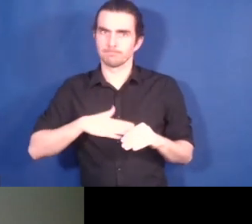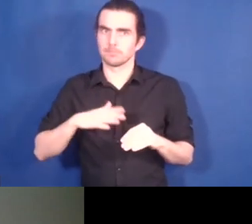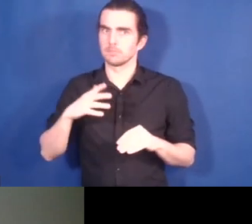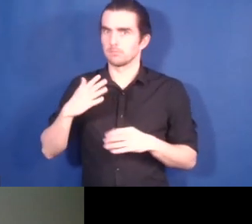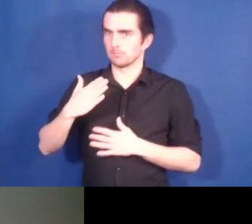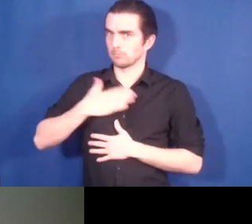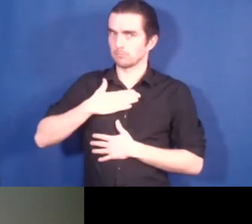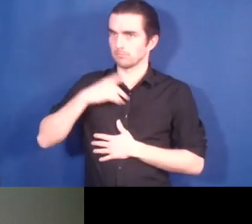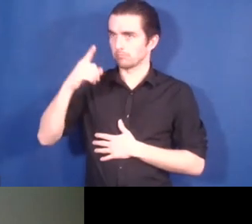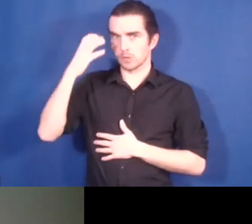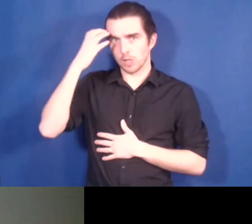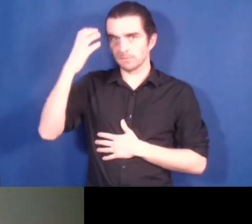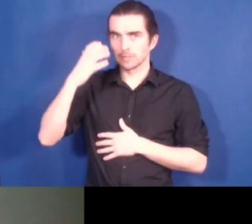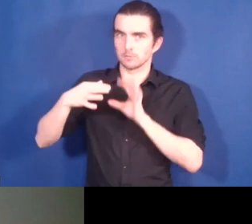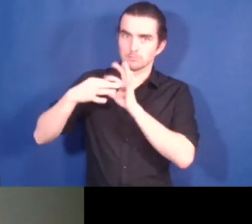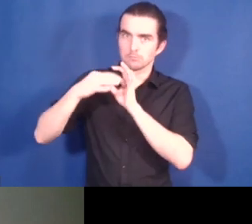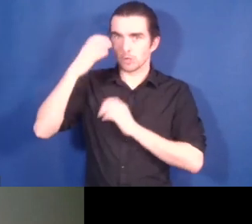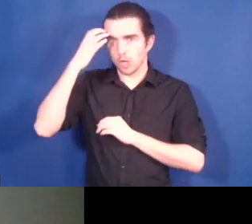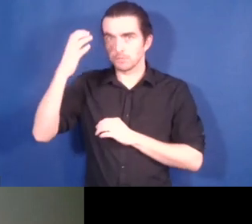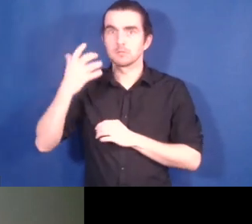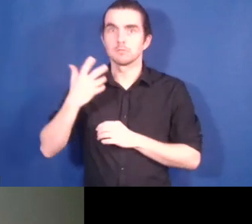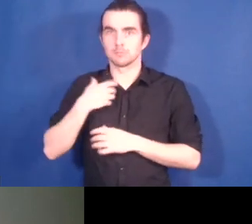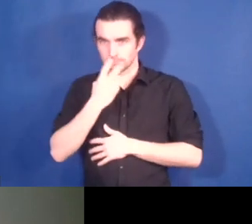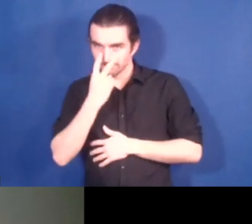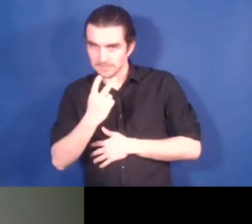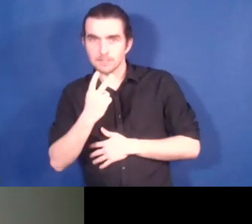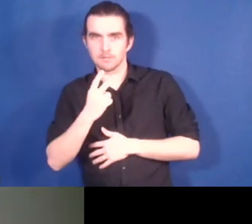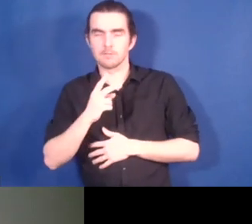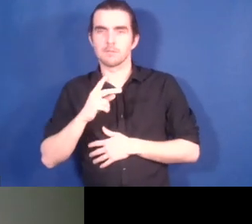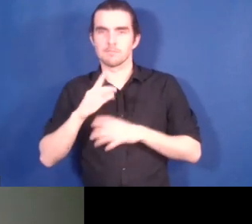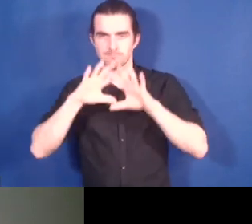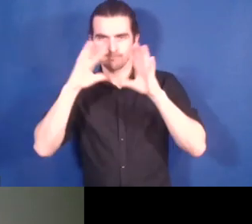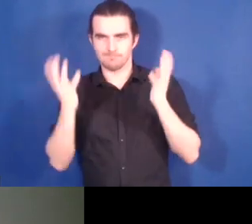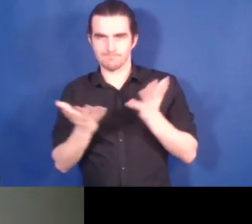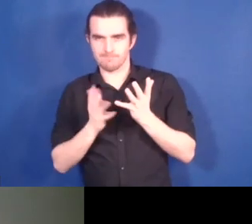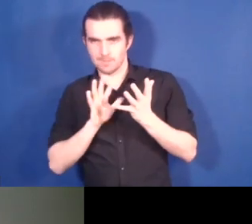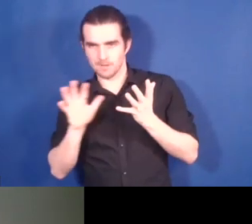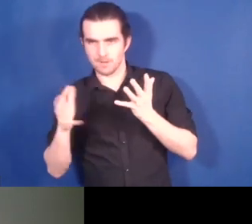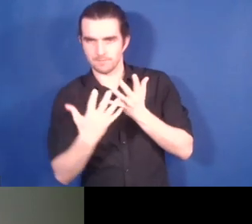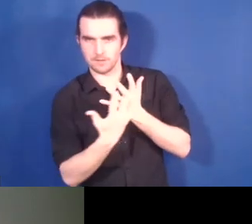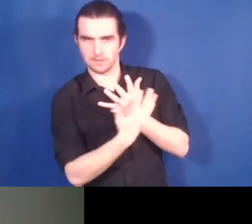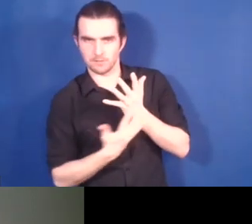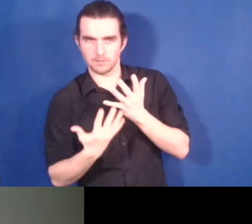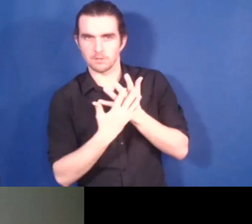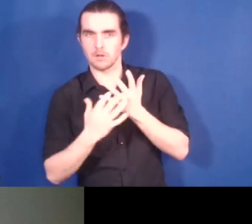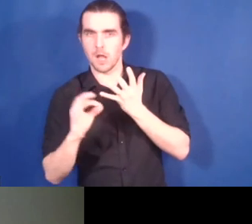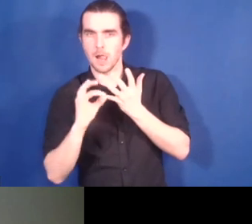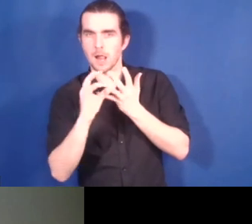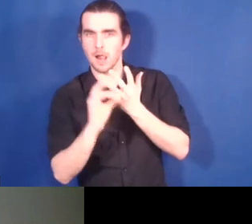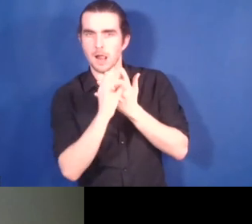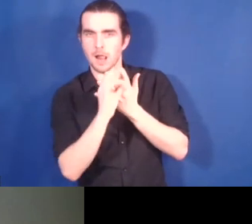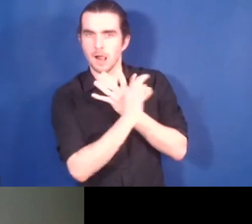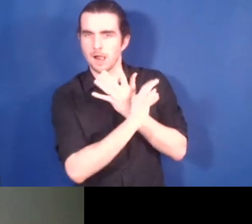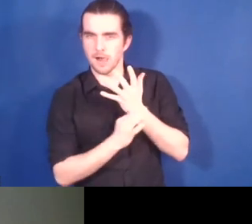populations need to be relocated. We know in the past that's happened, and people have been relocated to Fiji, for